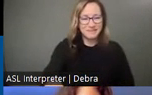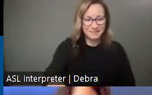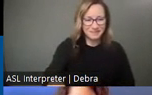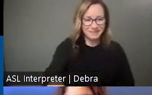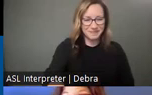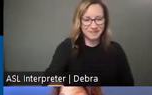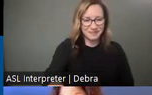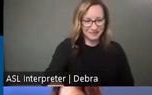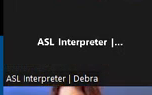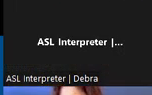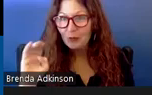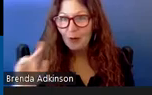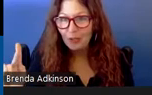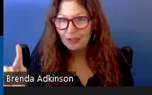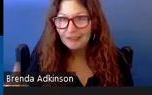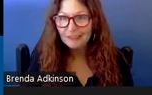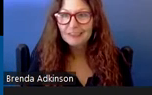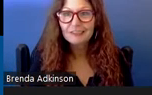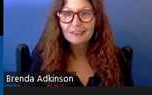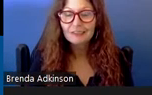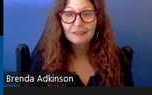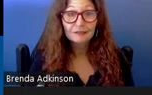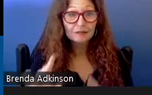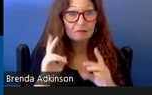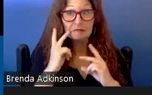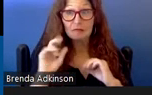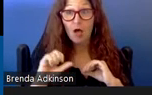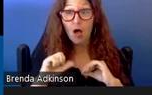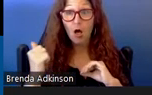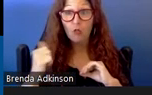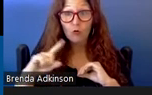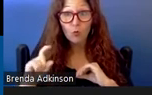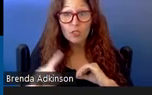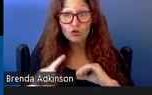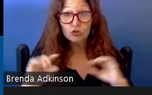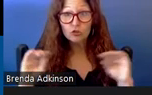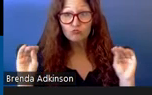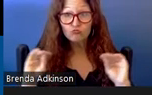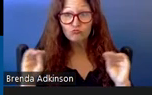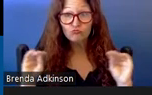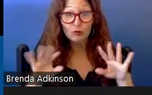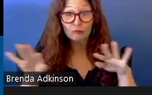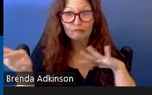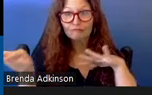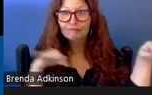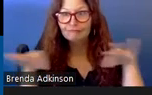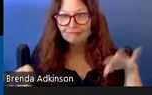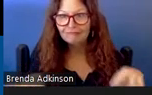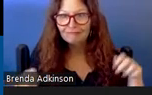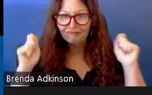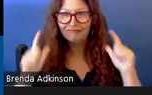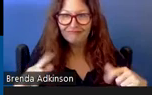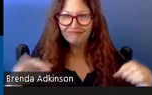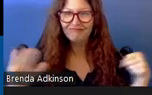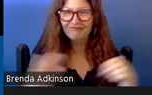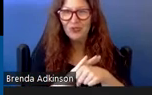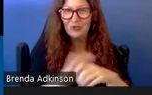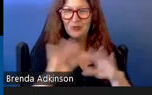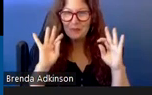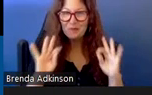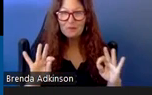Thanks, Mark. I don't see any questions, so you have covered that overview very well. I know that we have